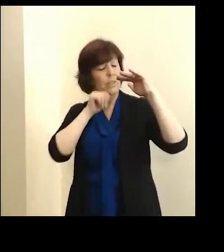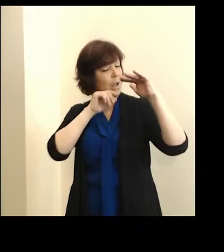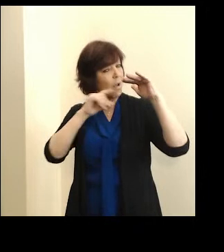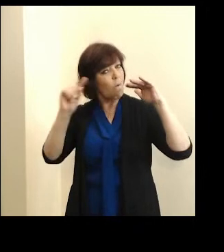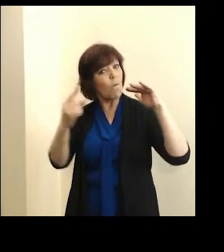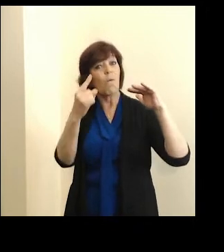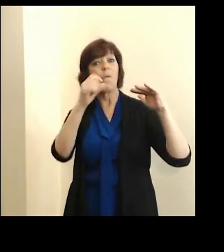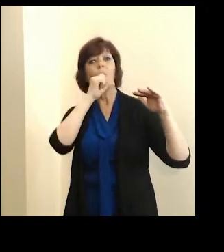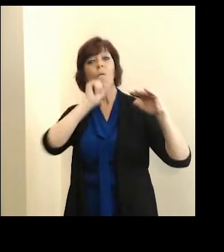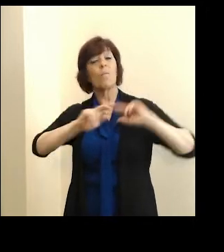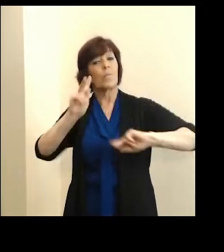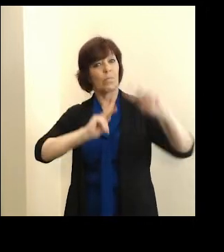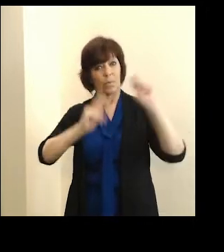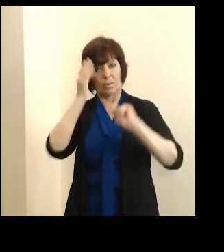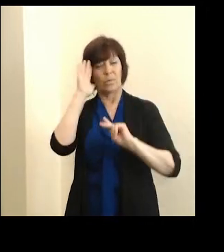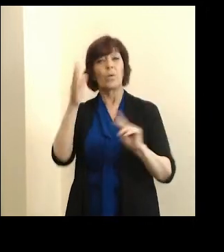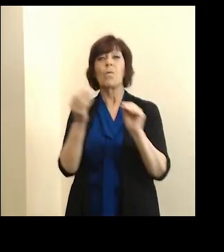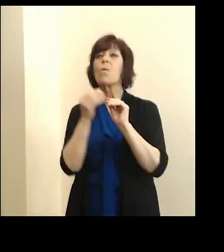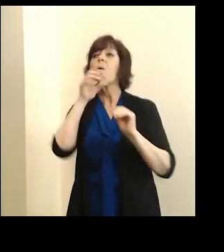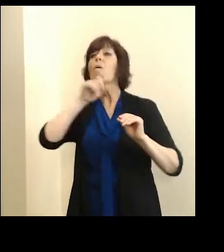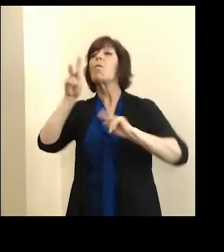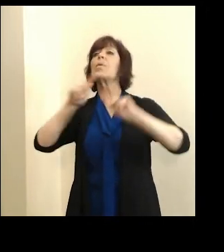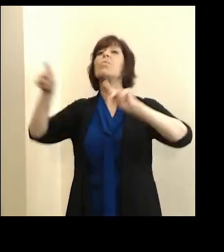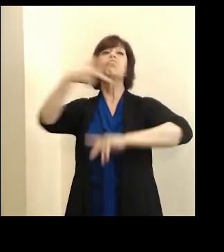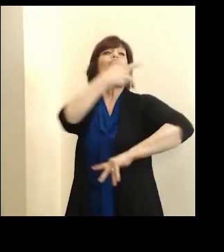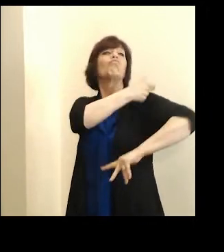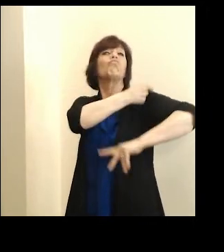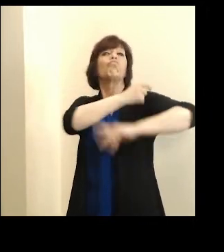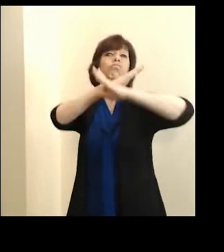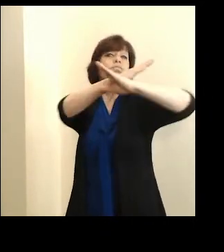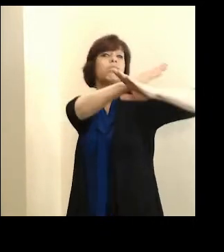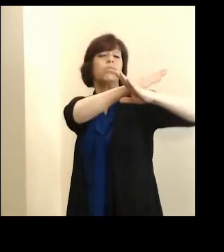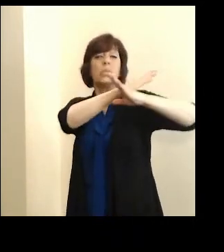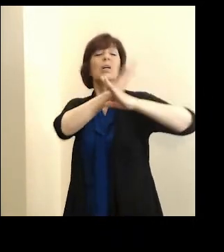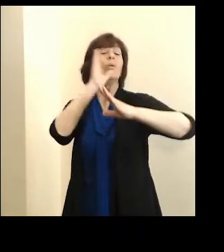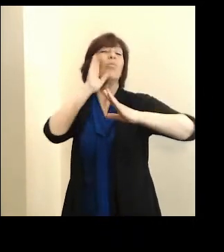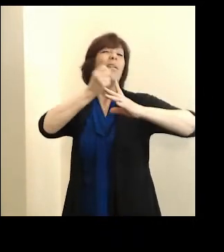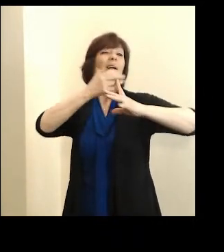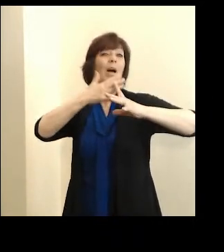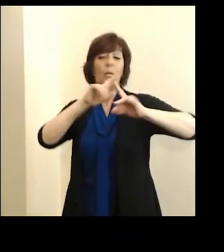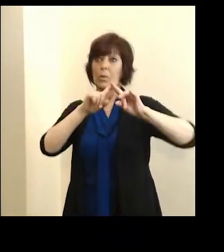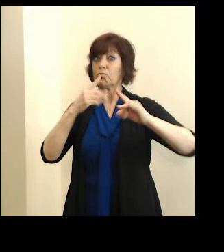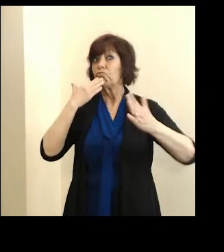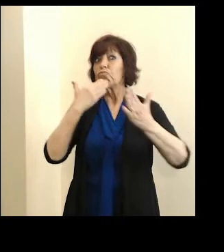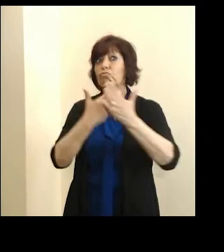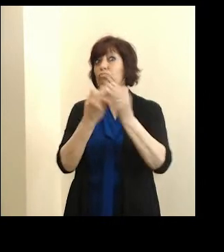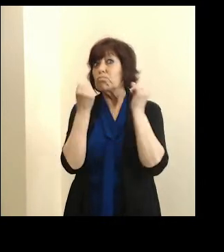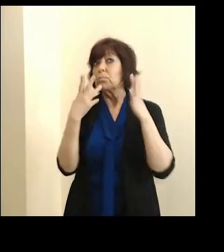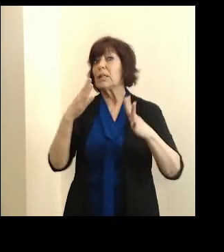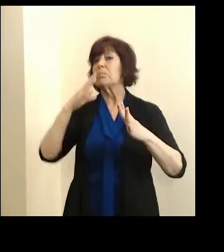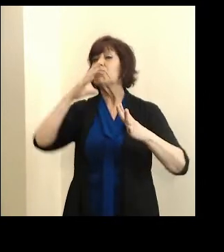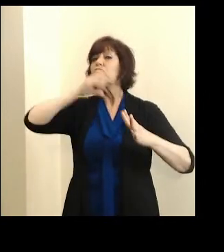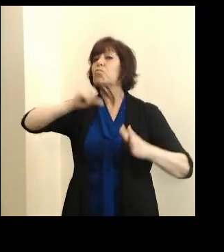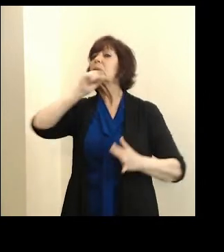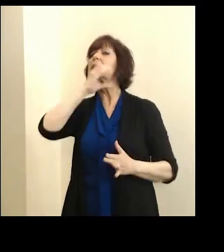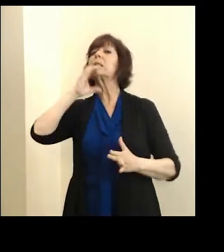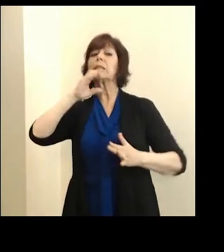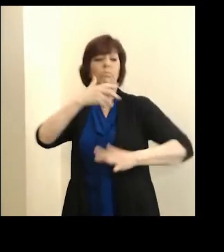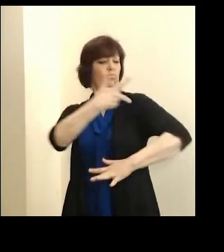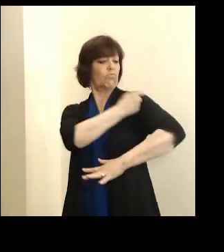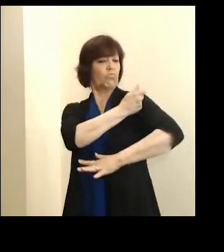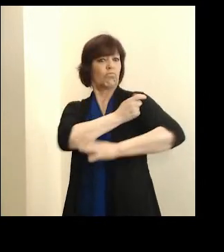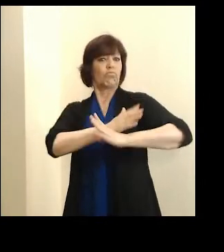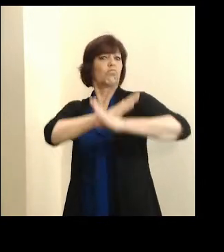older people, and as we've vaccinated more older people, and we'll talk a little bit more about that, we've done a very good job of vaccinating people 65 and